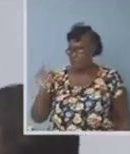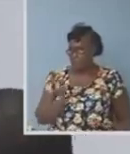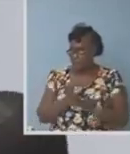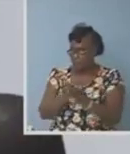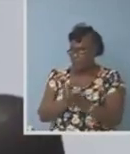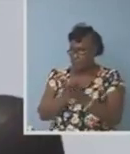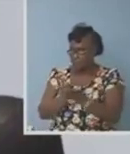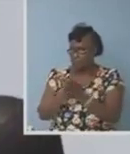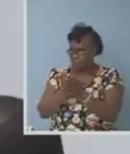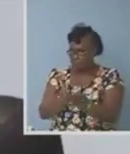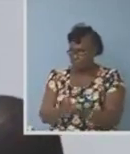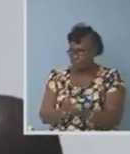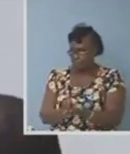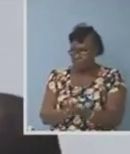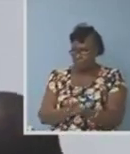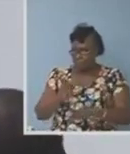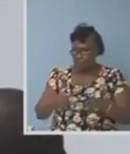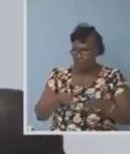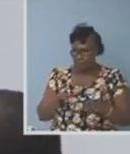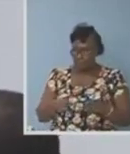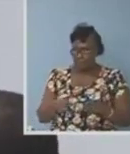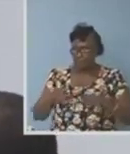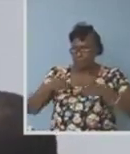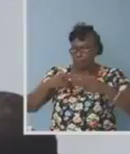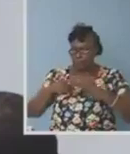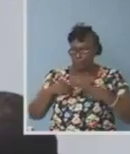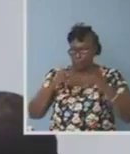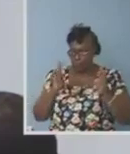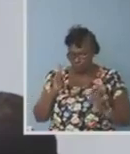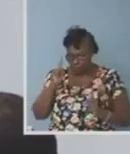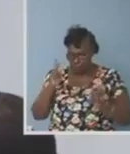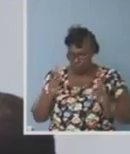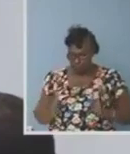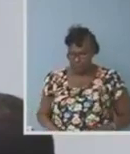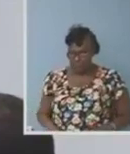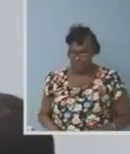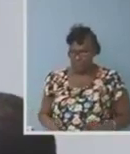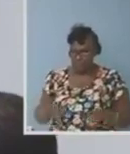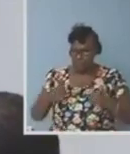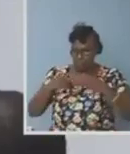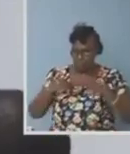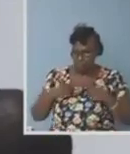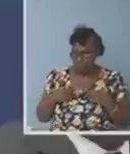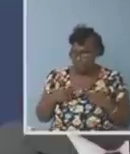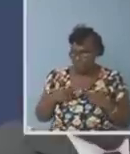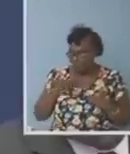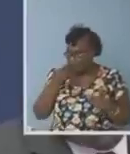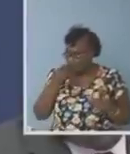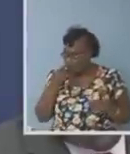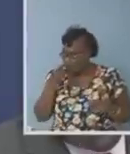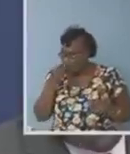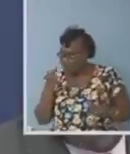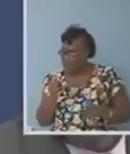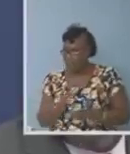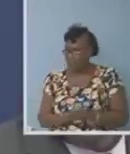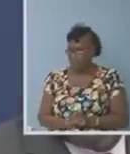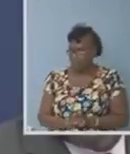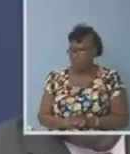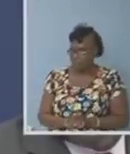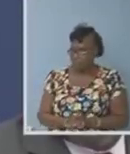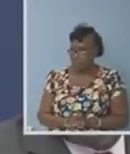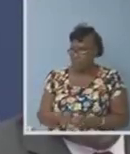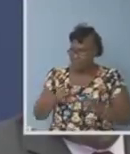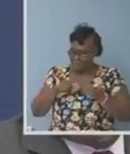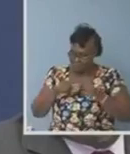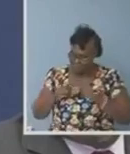Star would be transporting cargo, etc., to Tobago. No, I don't have information on that